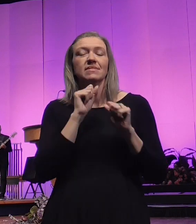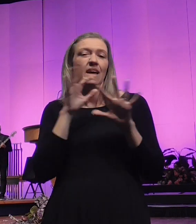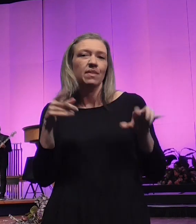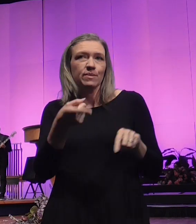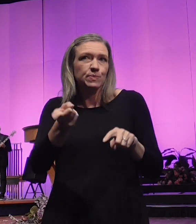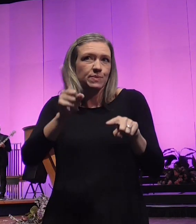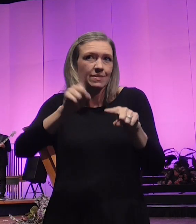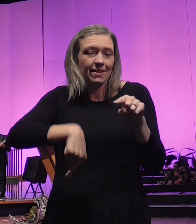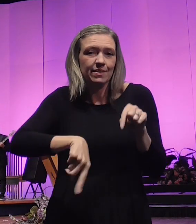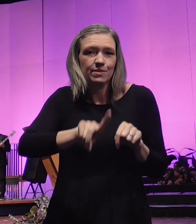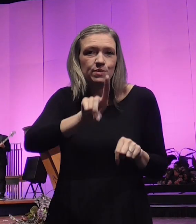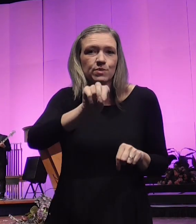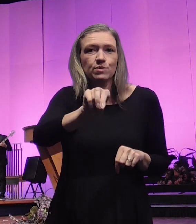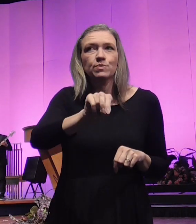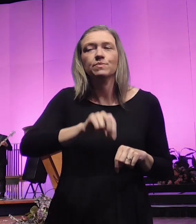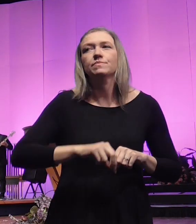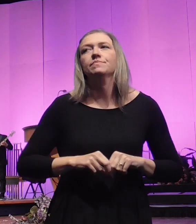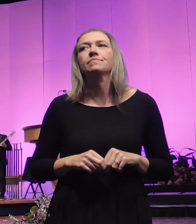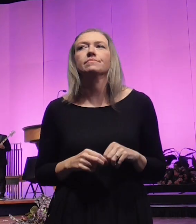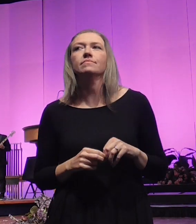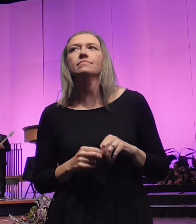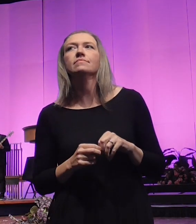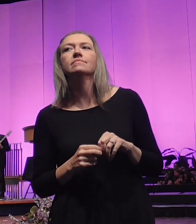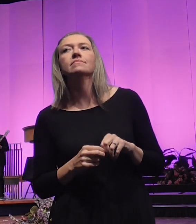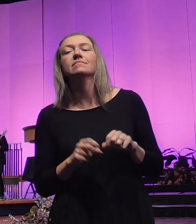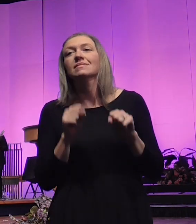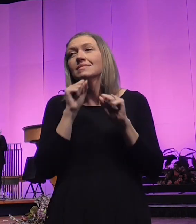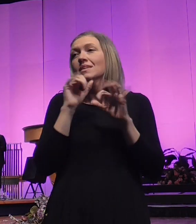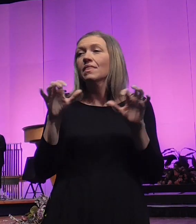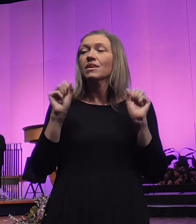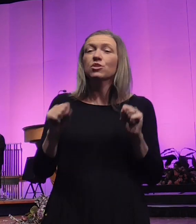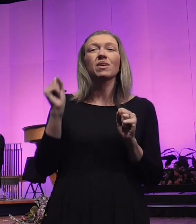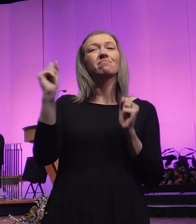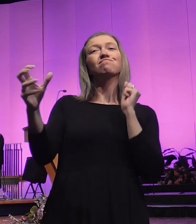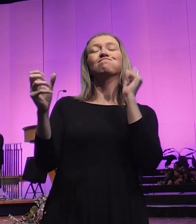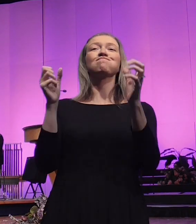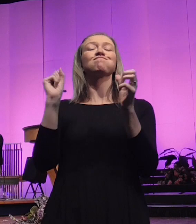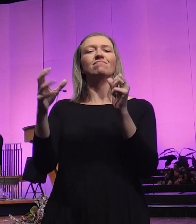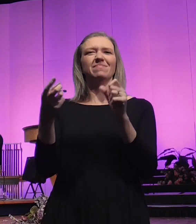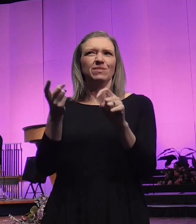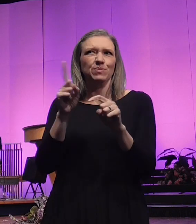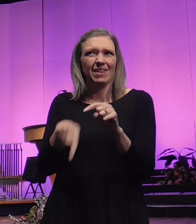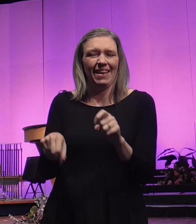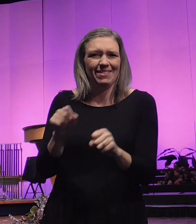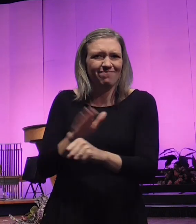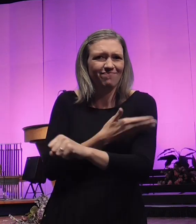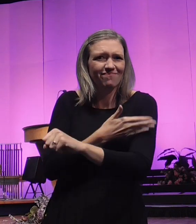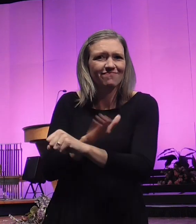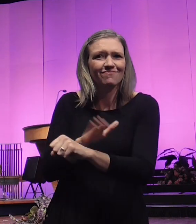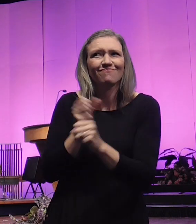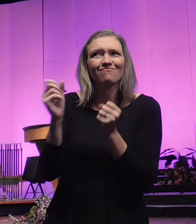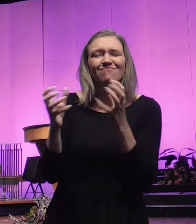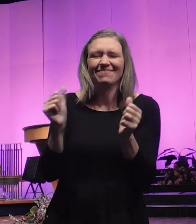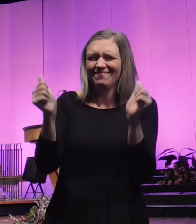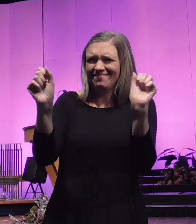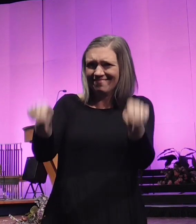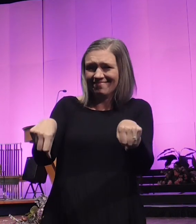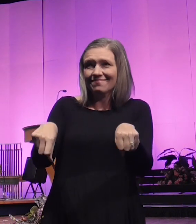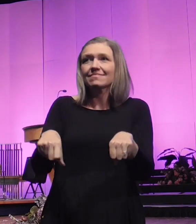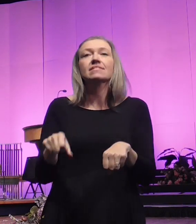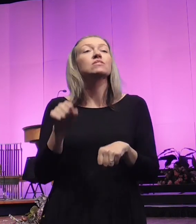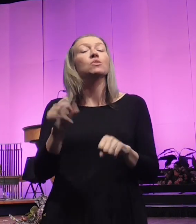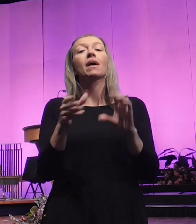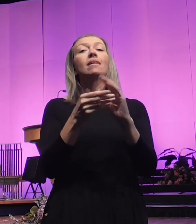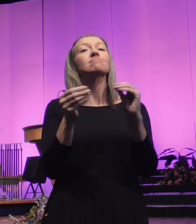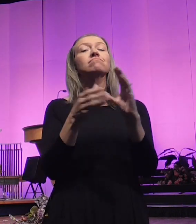Nothing you can do that can't be done. There's nothing you can sing that can't be sung. There's nothing you can